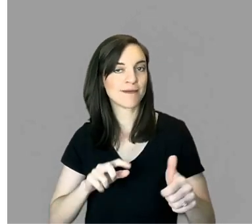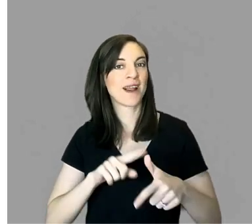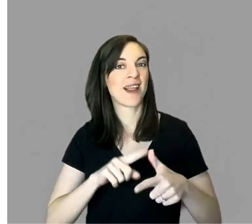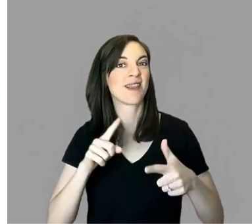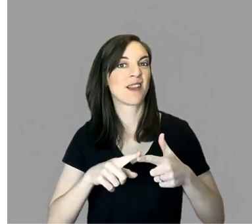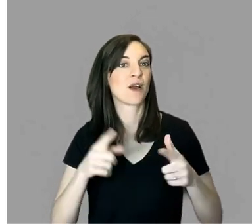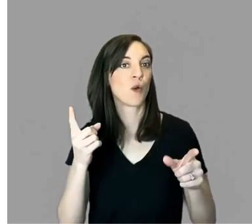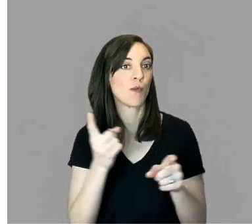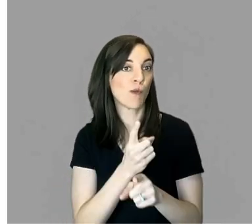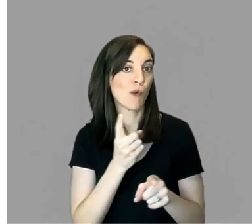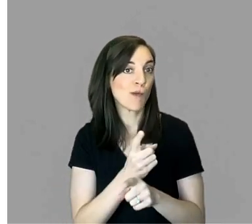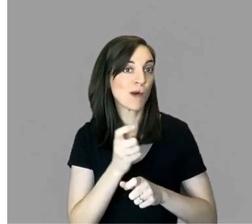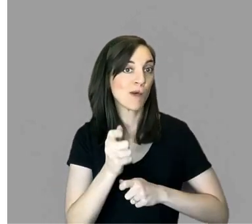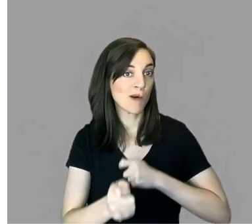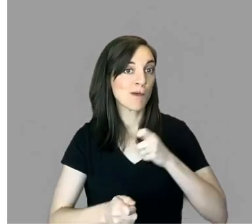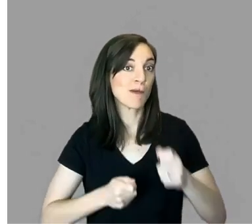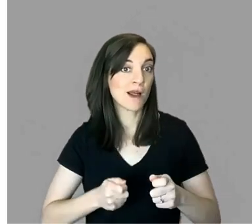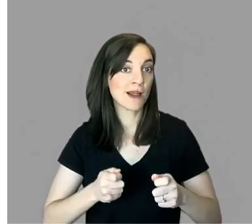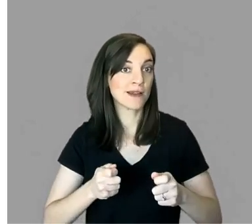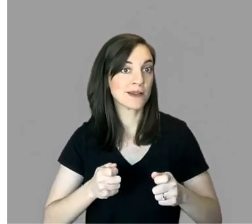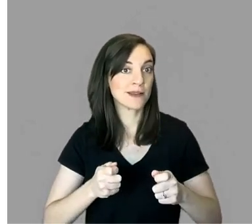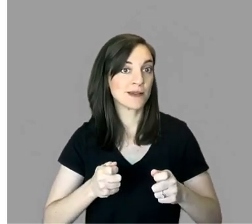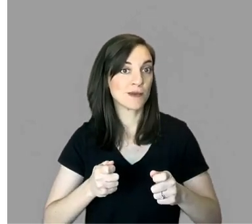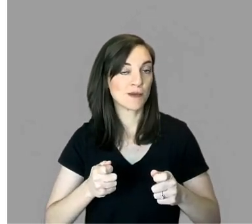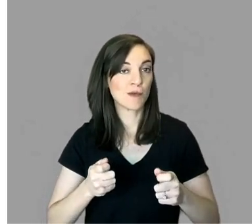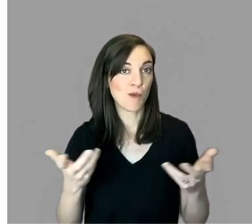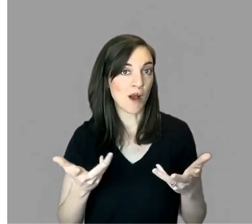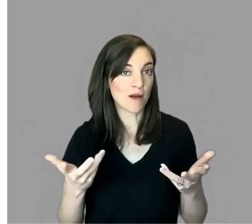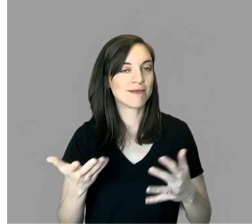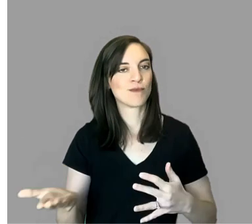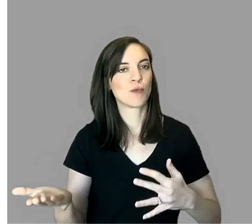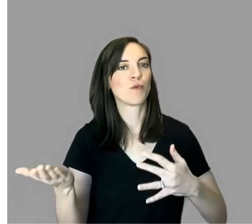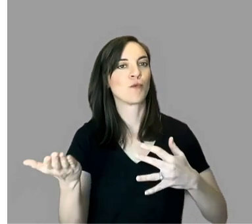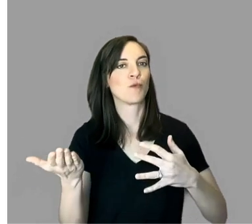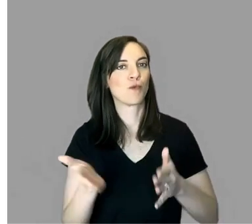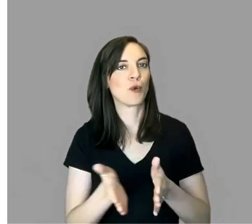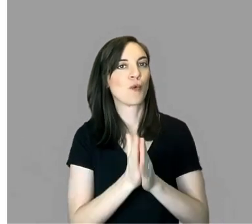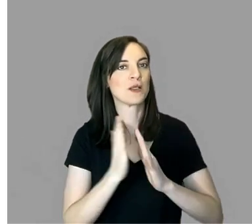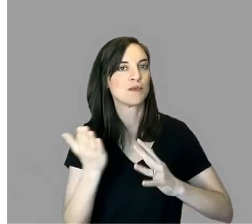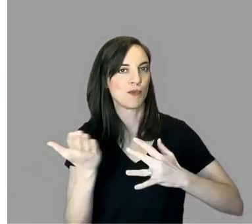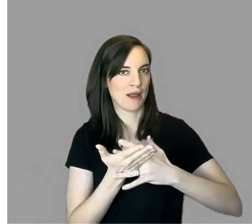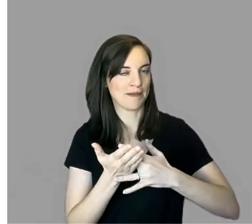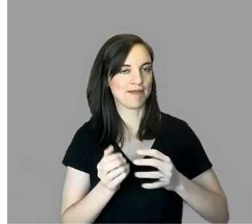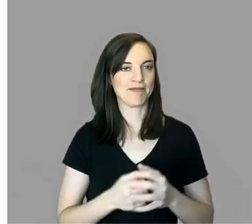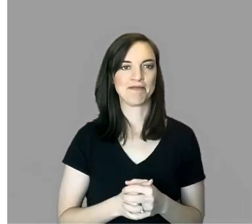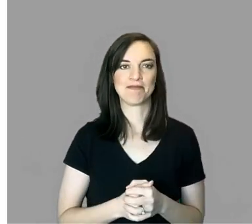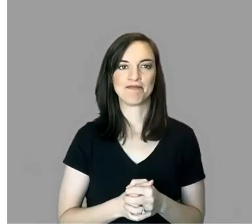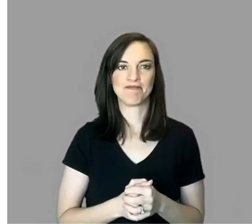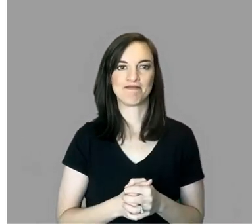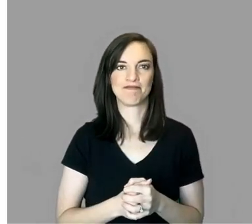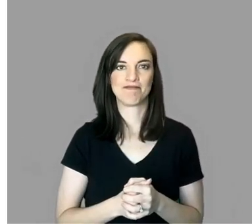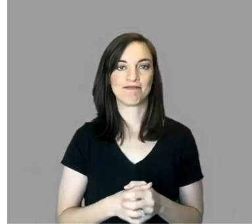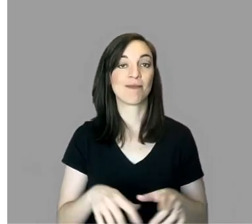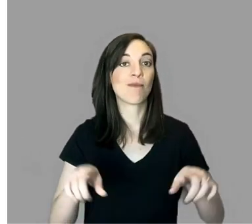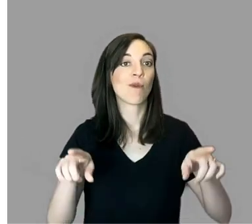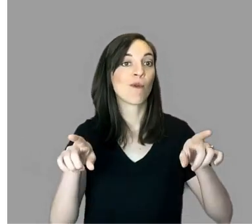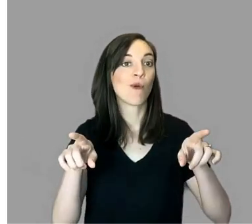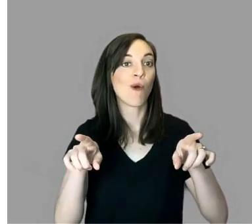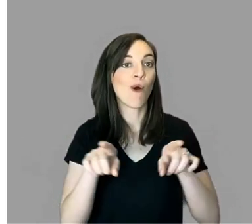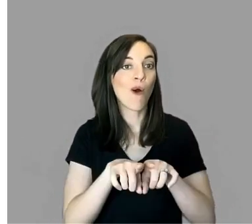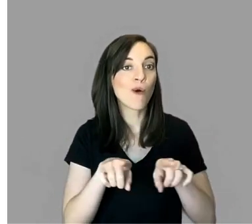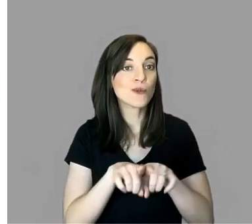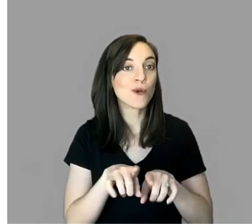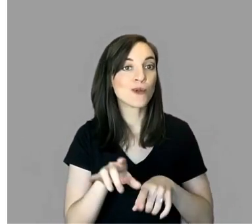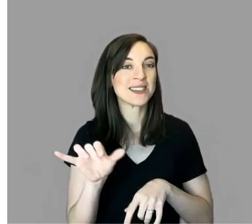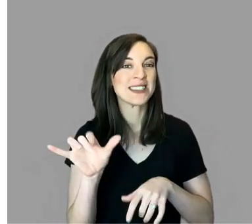to avoid, then an appropriate replacement behavior could be to request a break. In